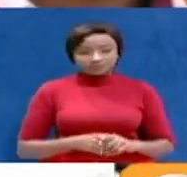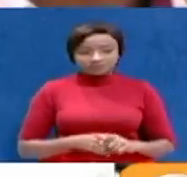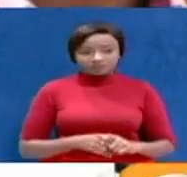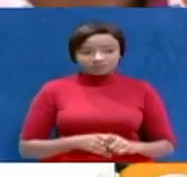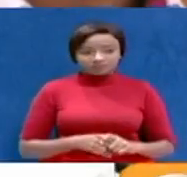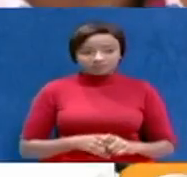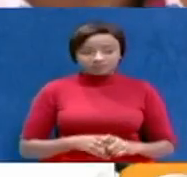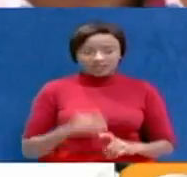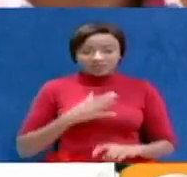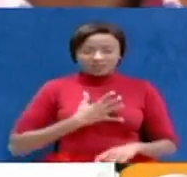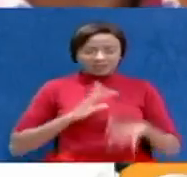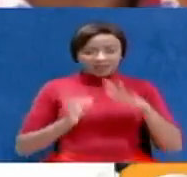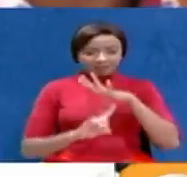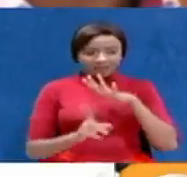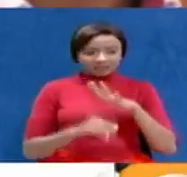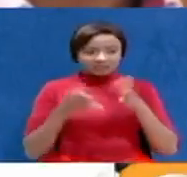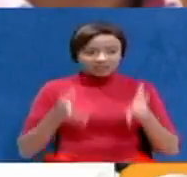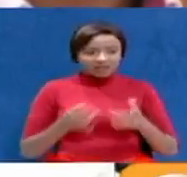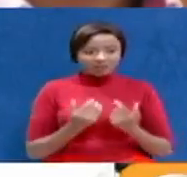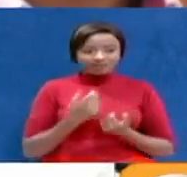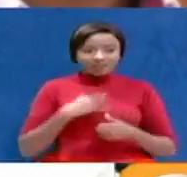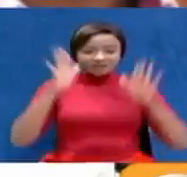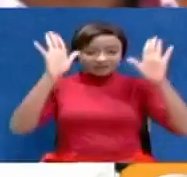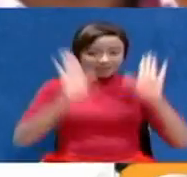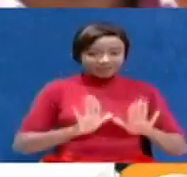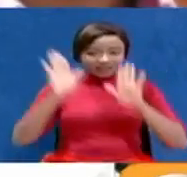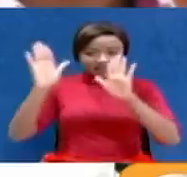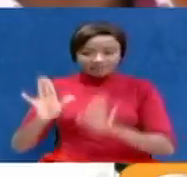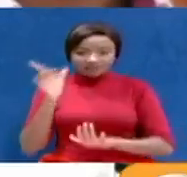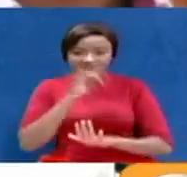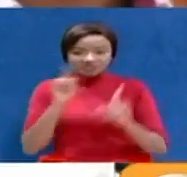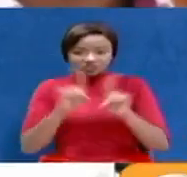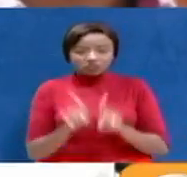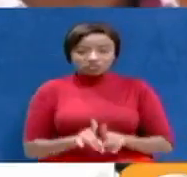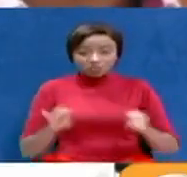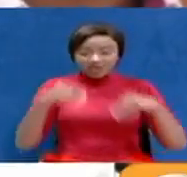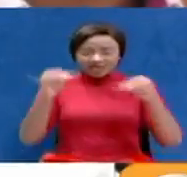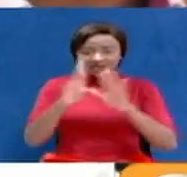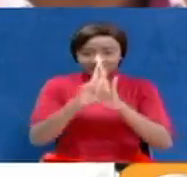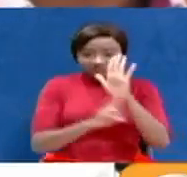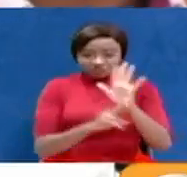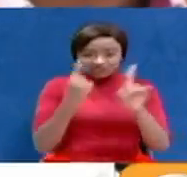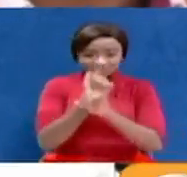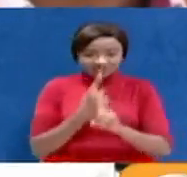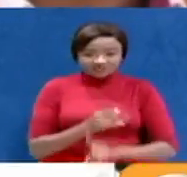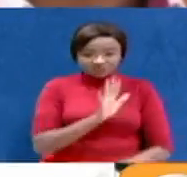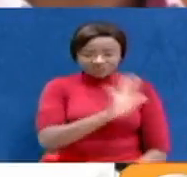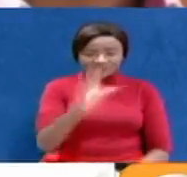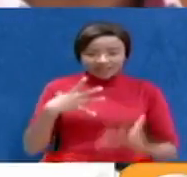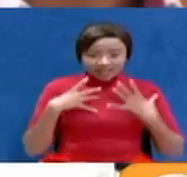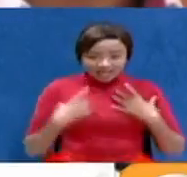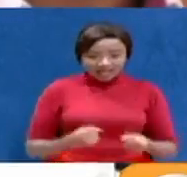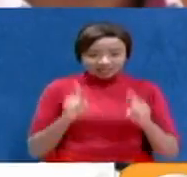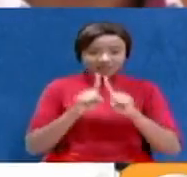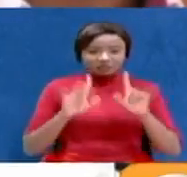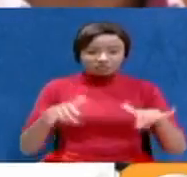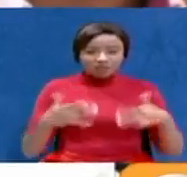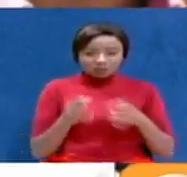my ministry has been running an awareness campaign and issued guidelines to health on the management of patients